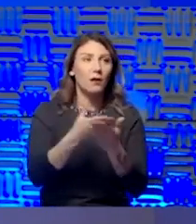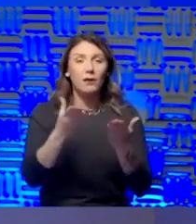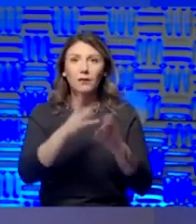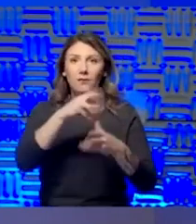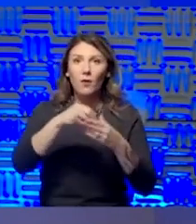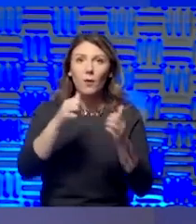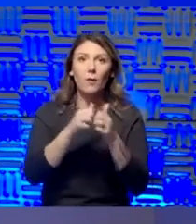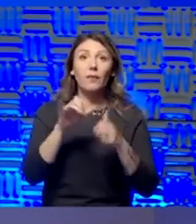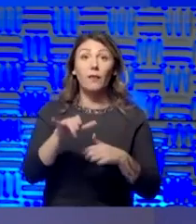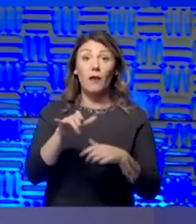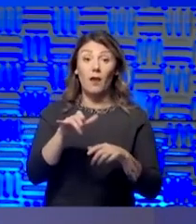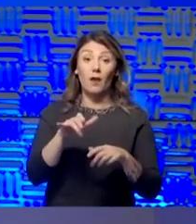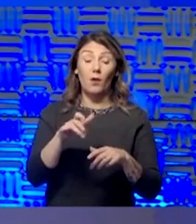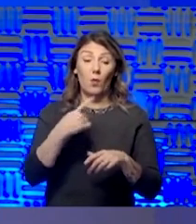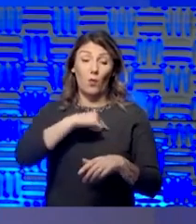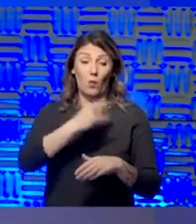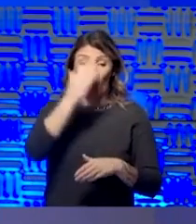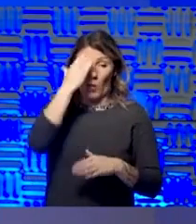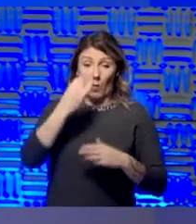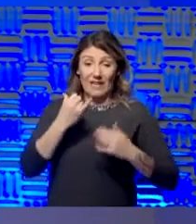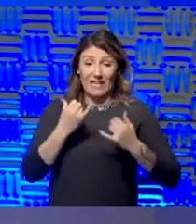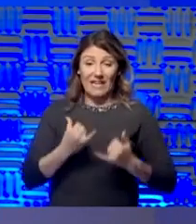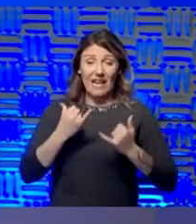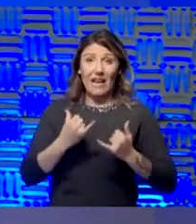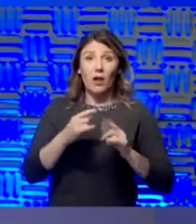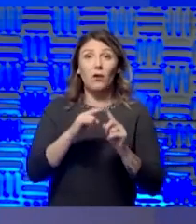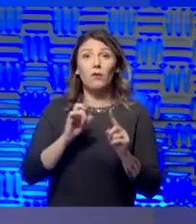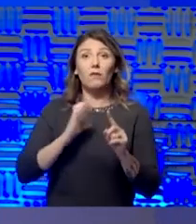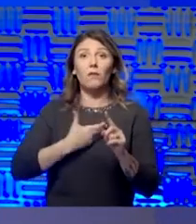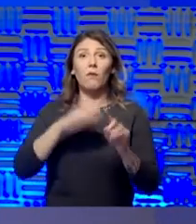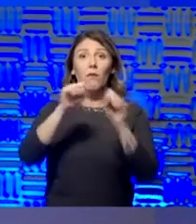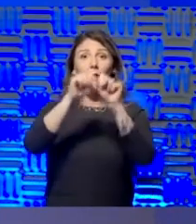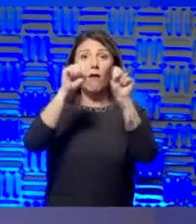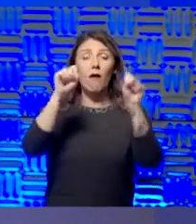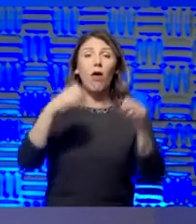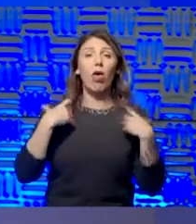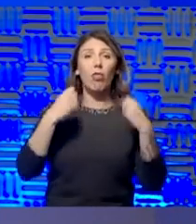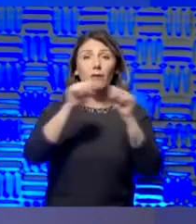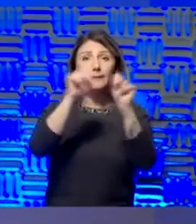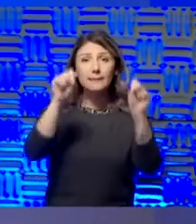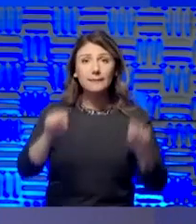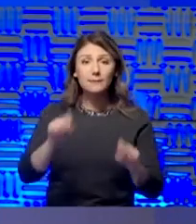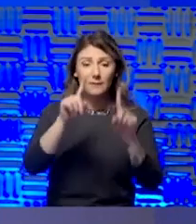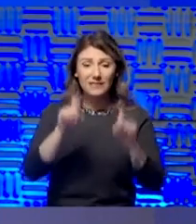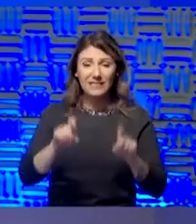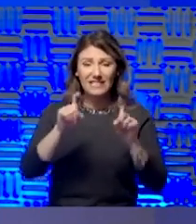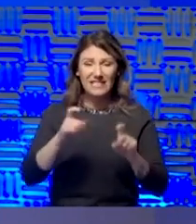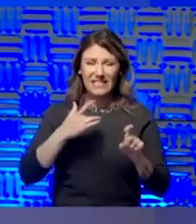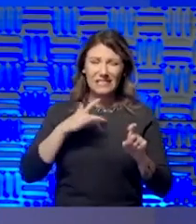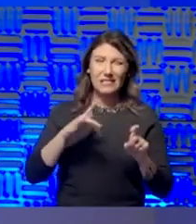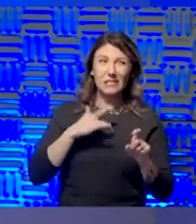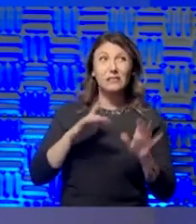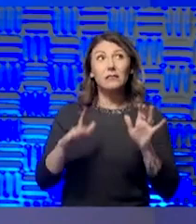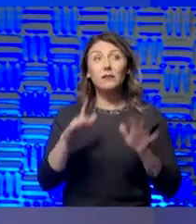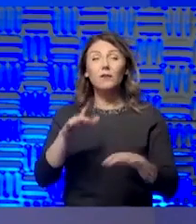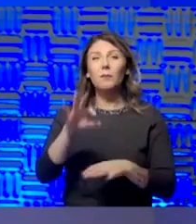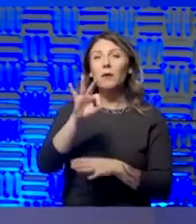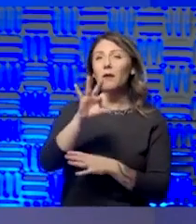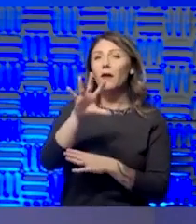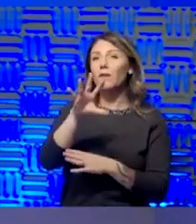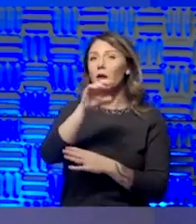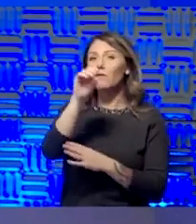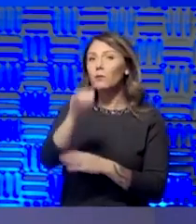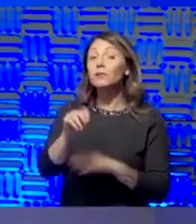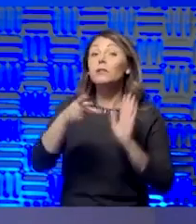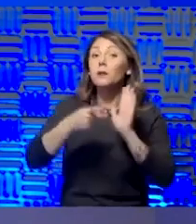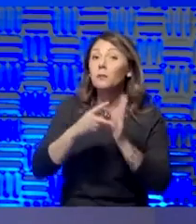we know from now, from our health system testing, is that our sensitivity is about 95%. So that means